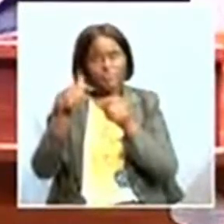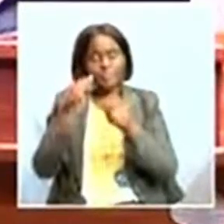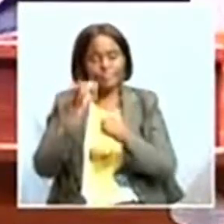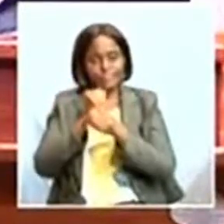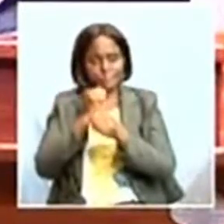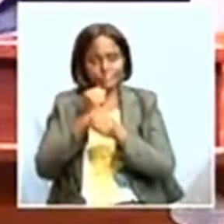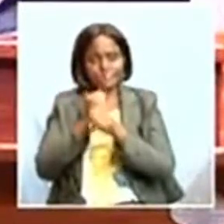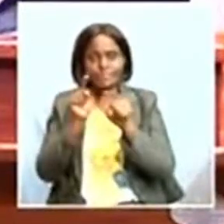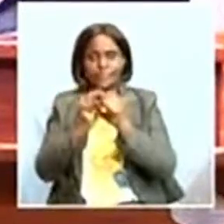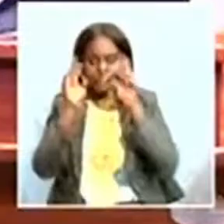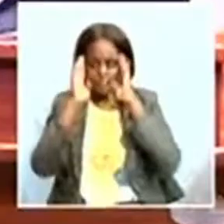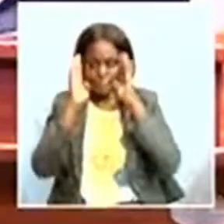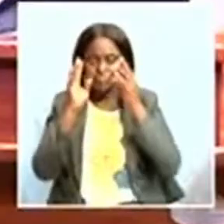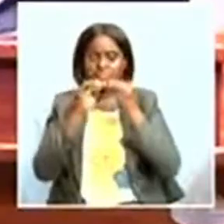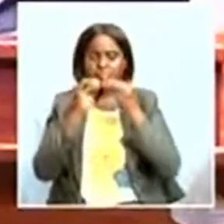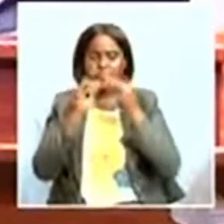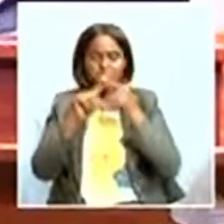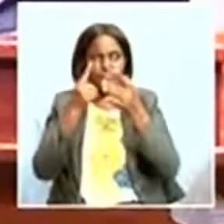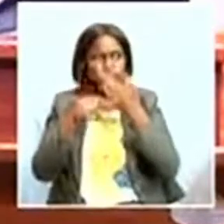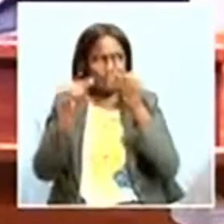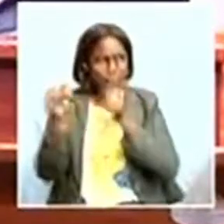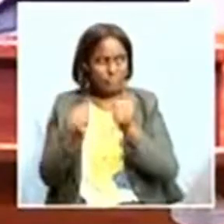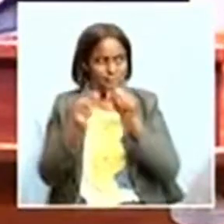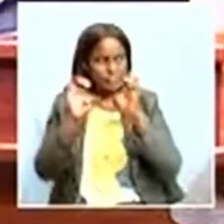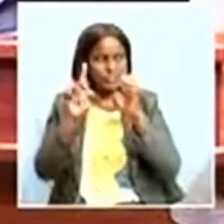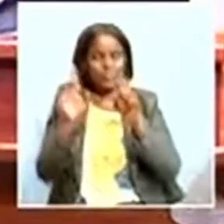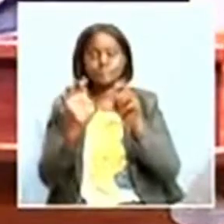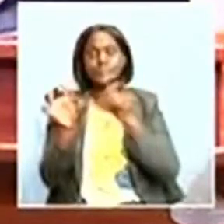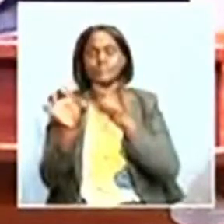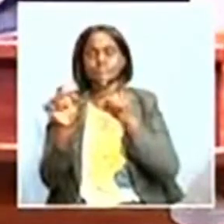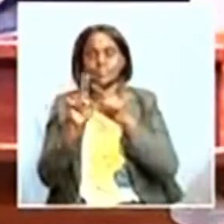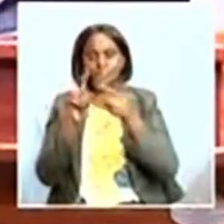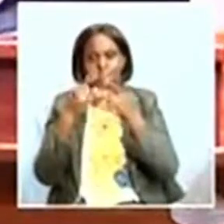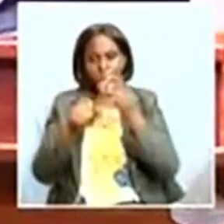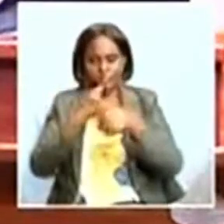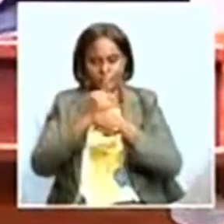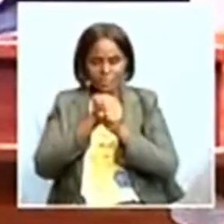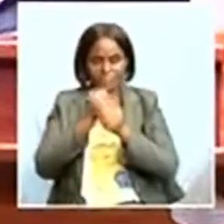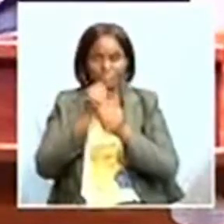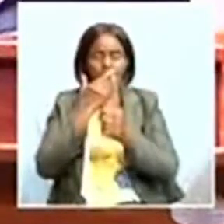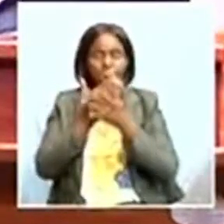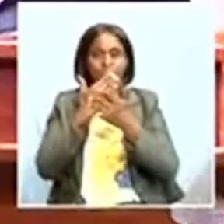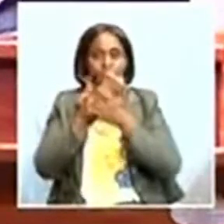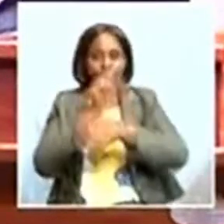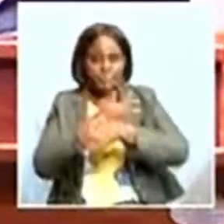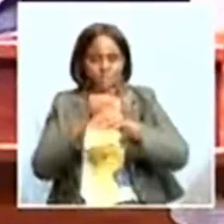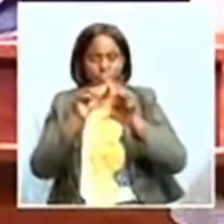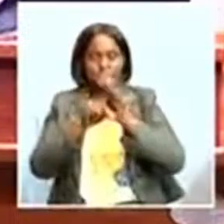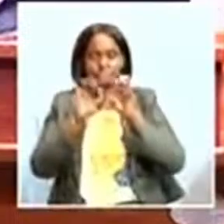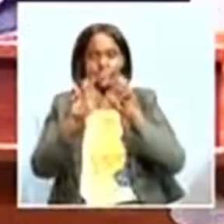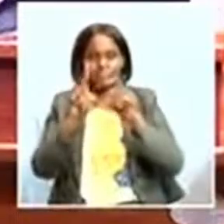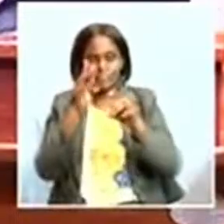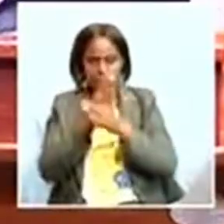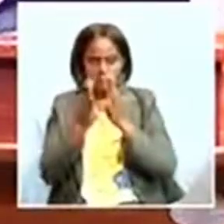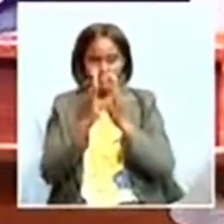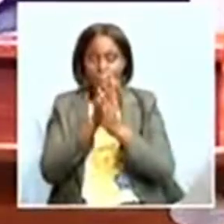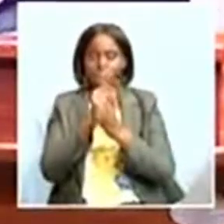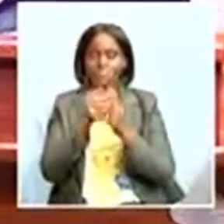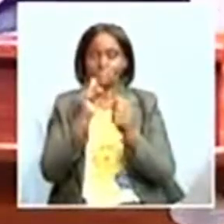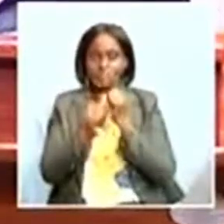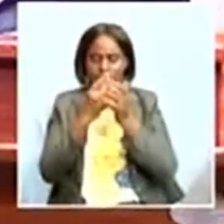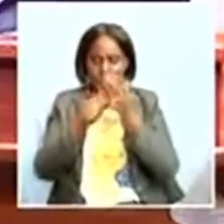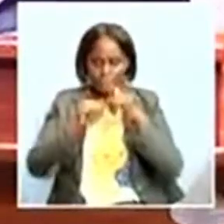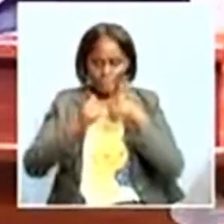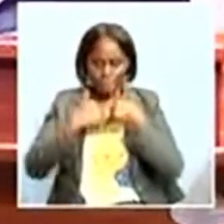steadfast dedication to strengthening the education sector. By making strategic investments in educational infrastructure, we are